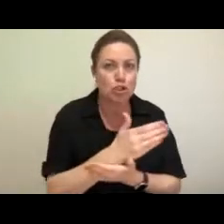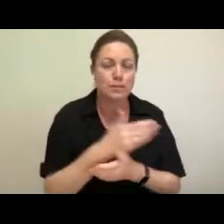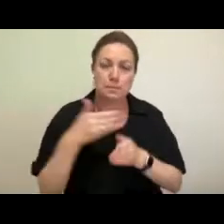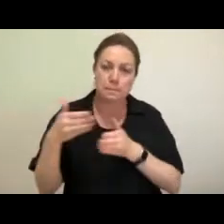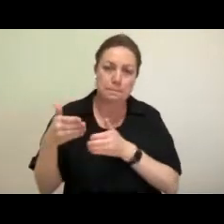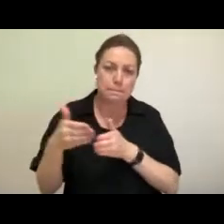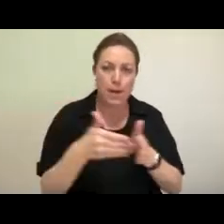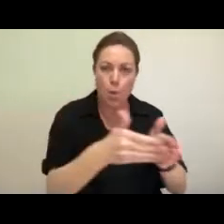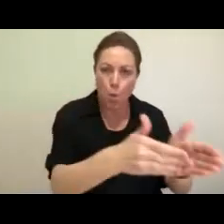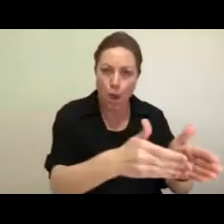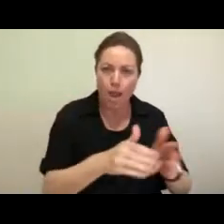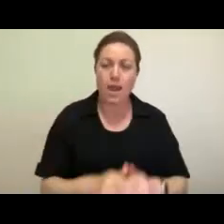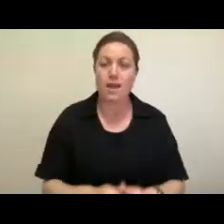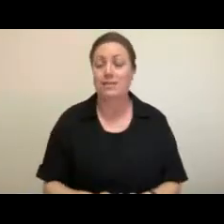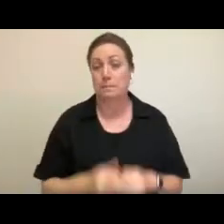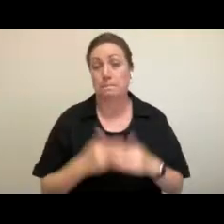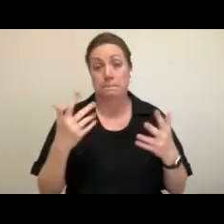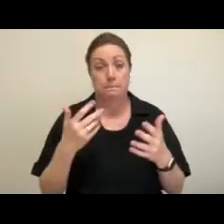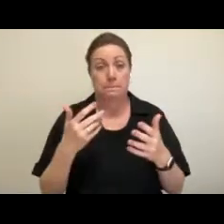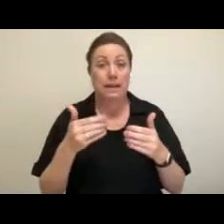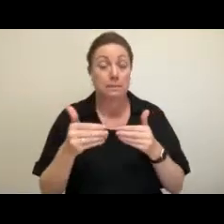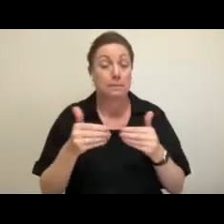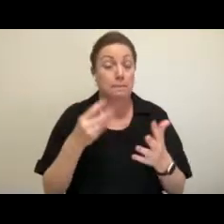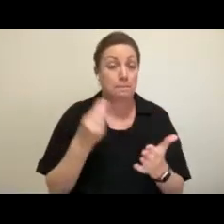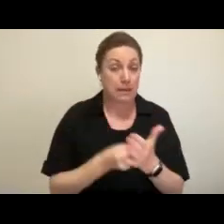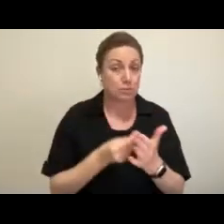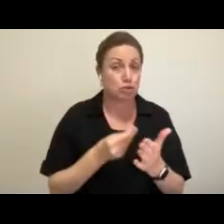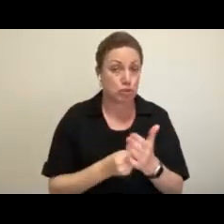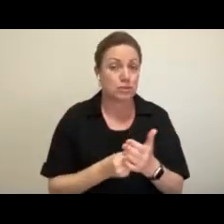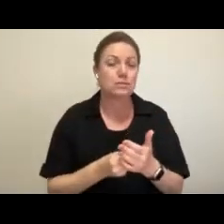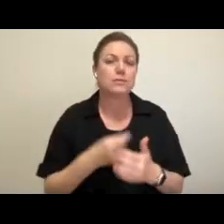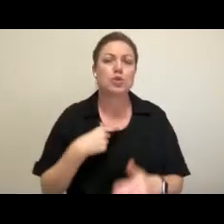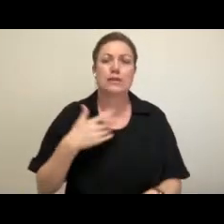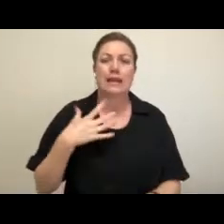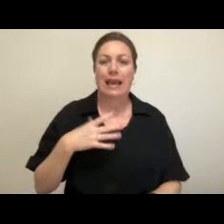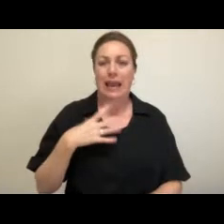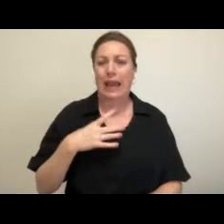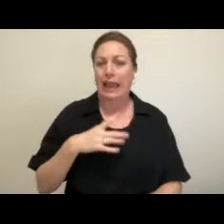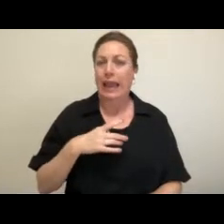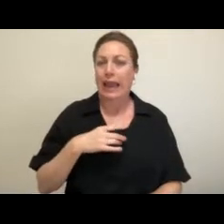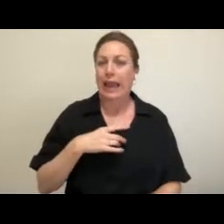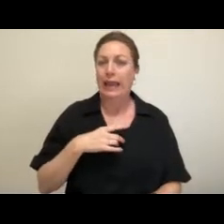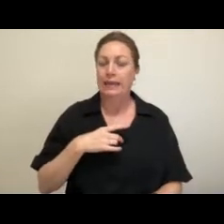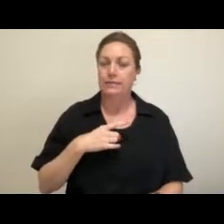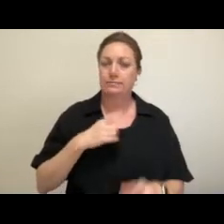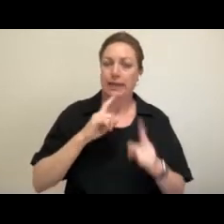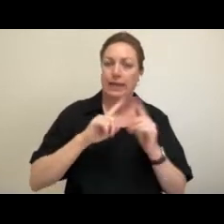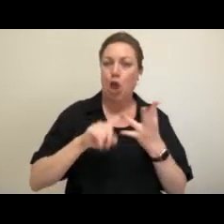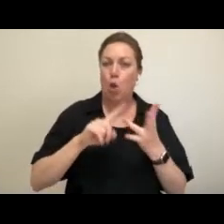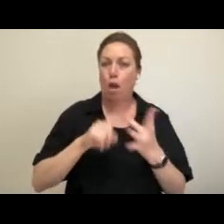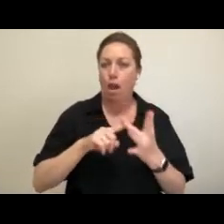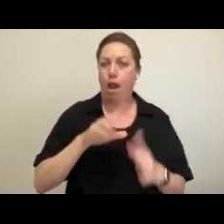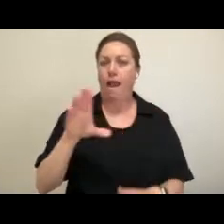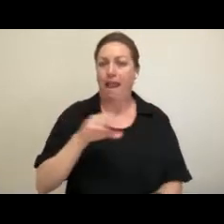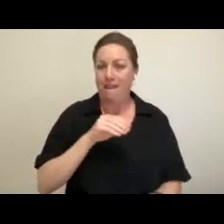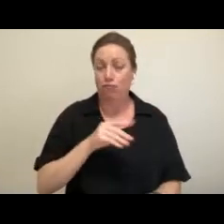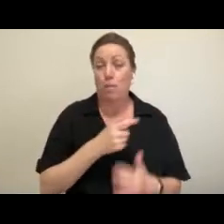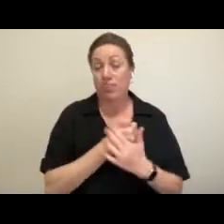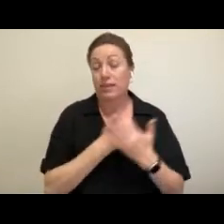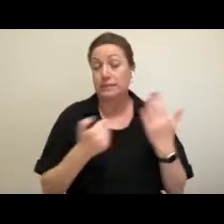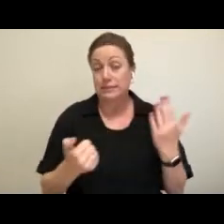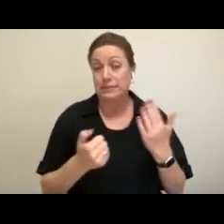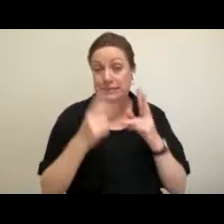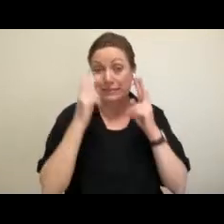largest budget as it requires expressions at each of the 6 stations, but it is open to collaborative creative